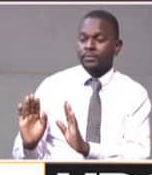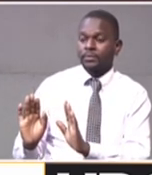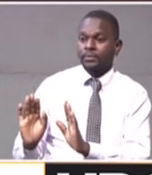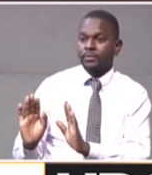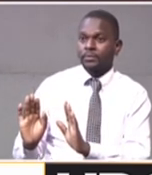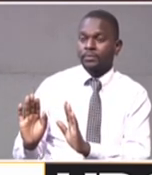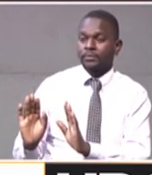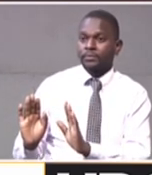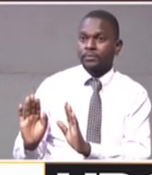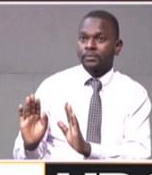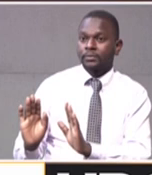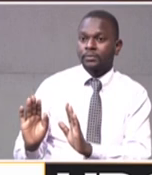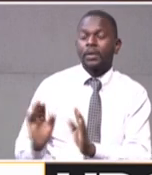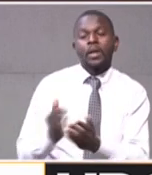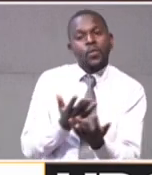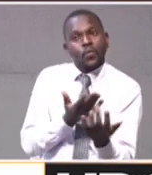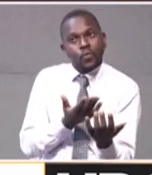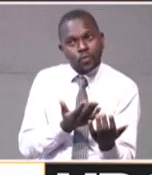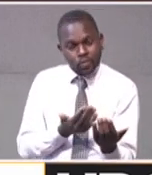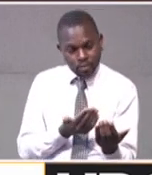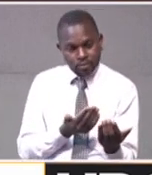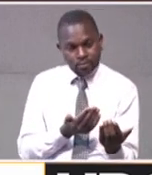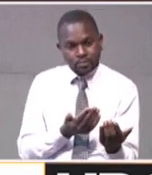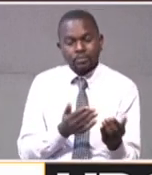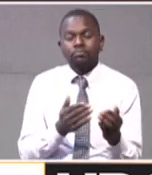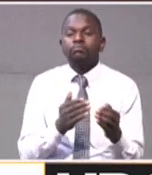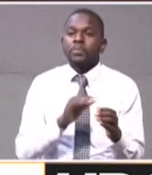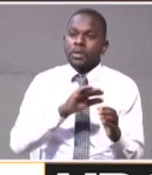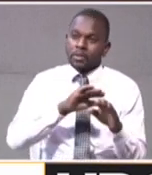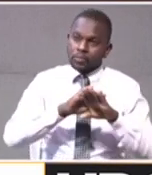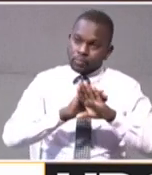in their clinics and wait for the all clear